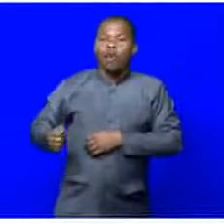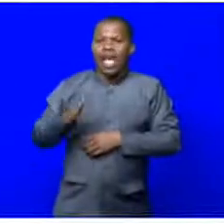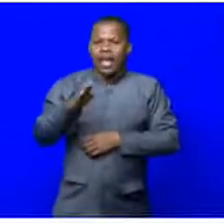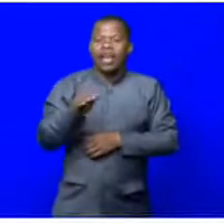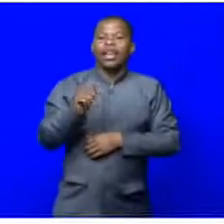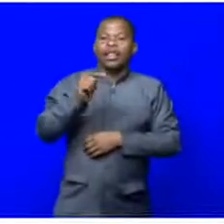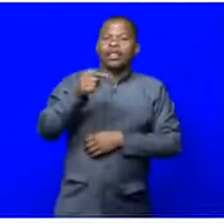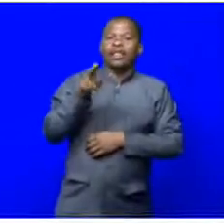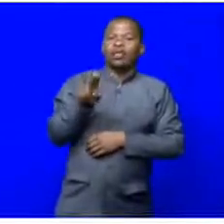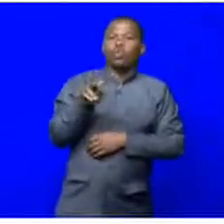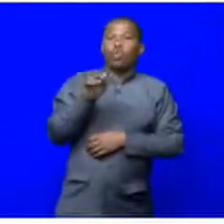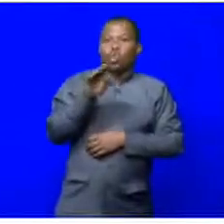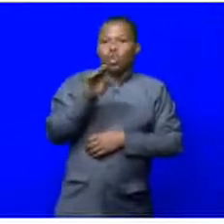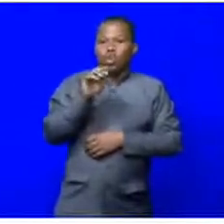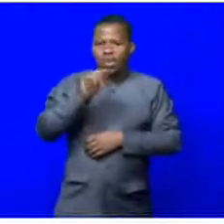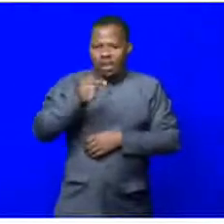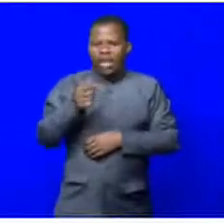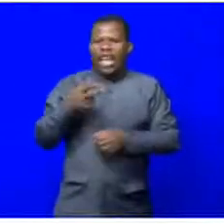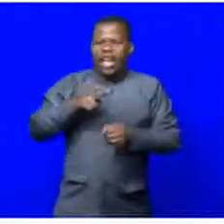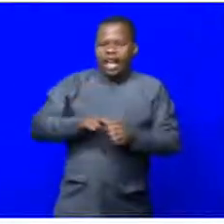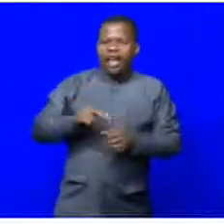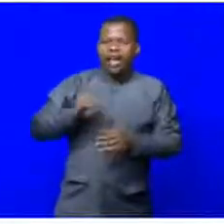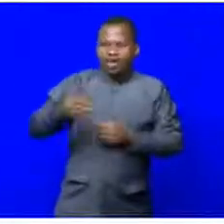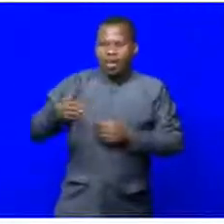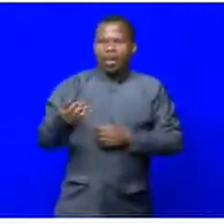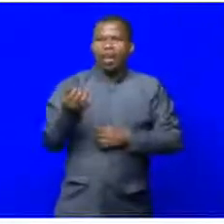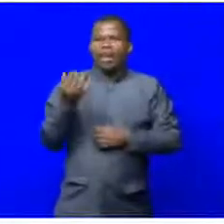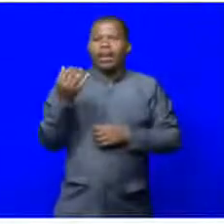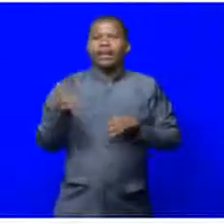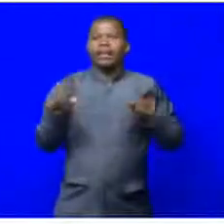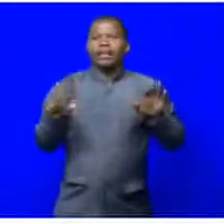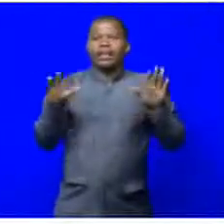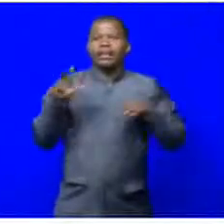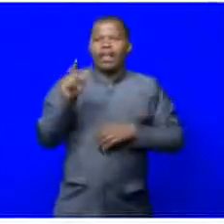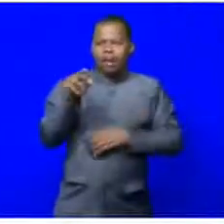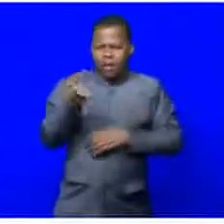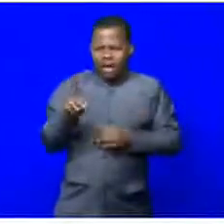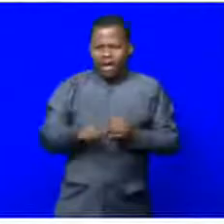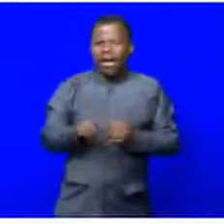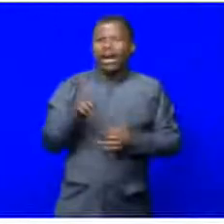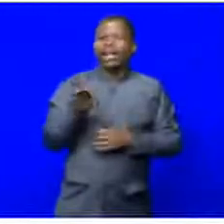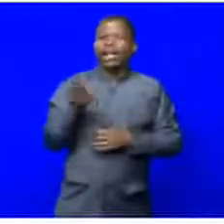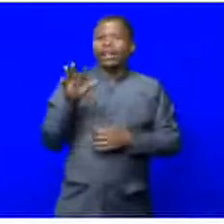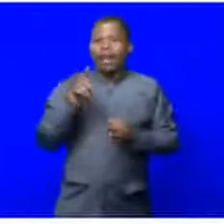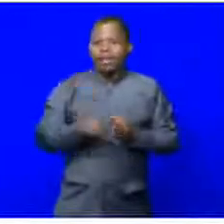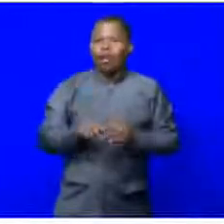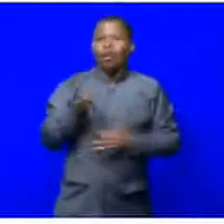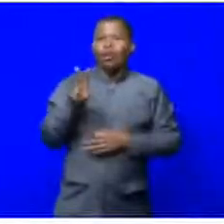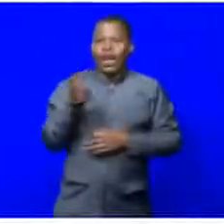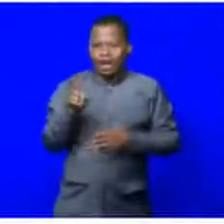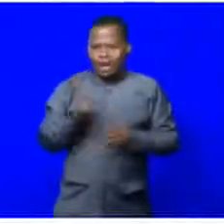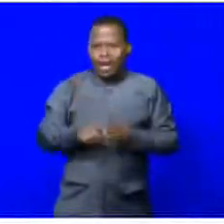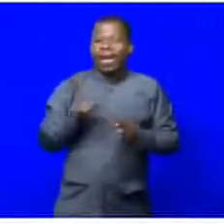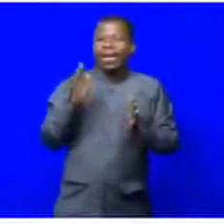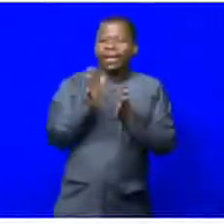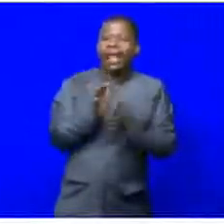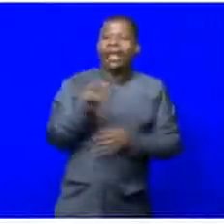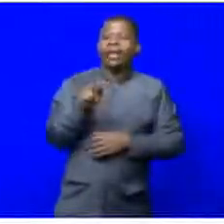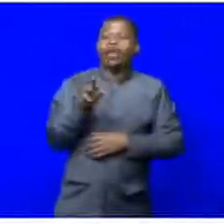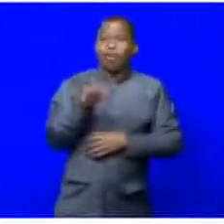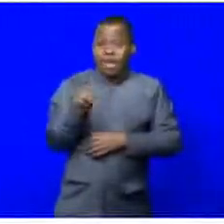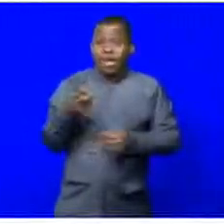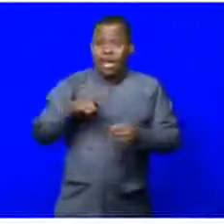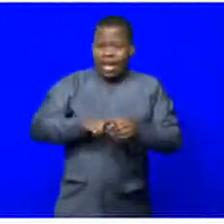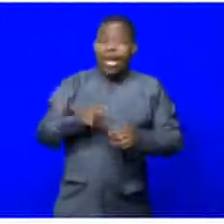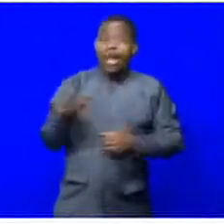mchuthelwano uhlukaniswe ngentigaba letine lokuyi 65 kilometers, 35 kilometers, 20 kilometers kanye ne 10 kilometers.